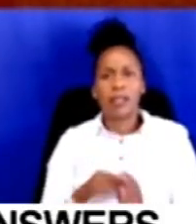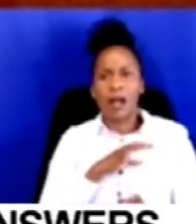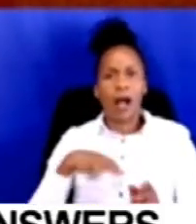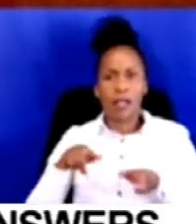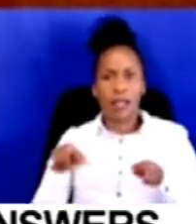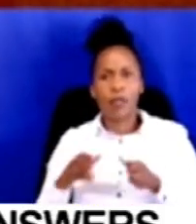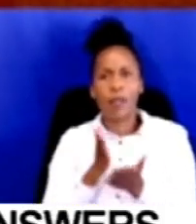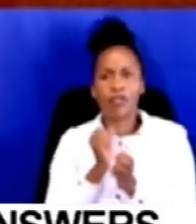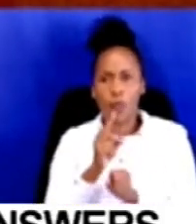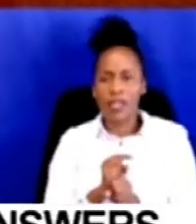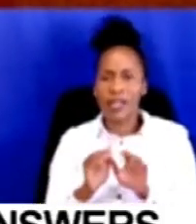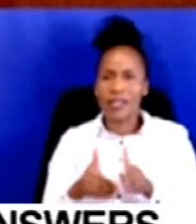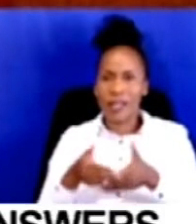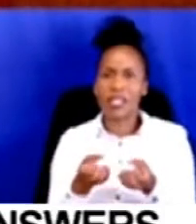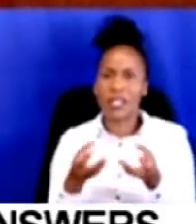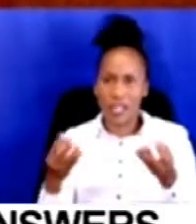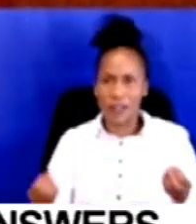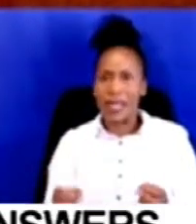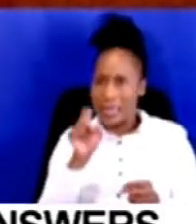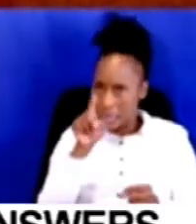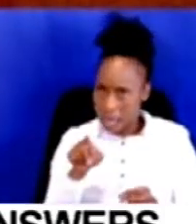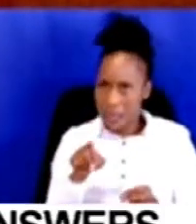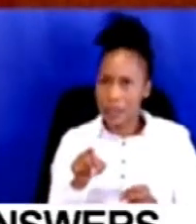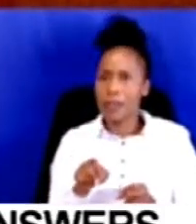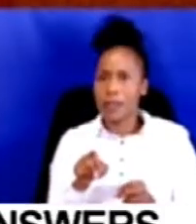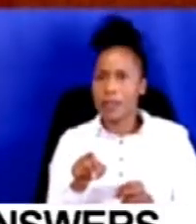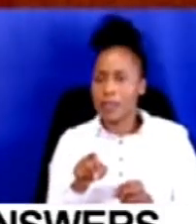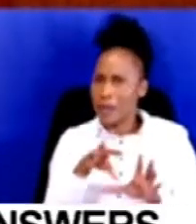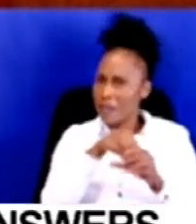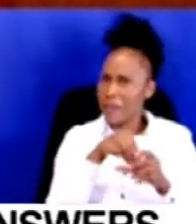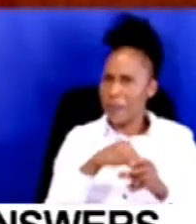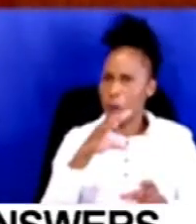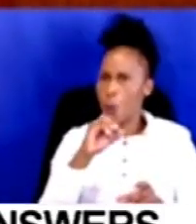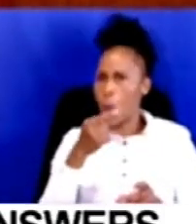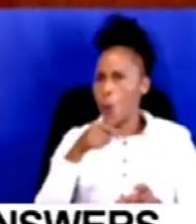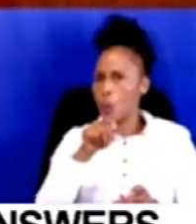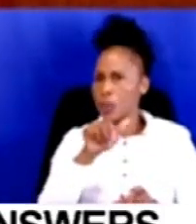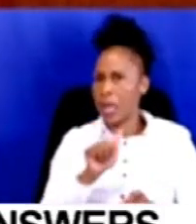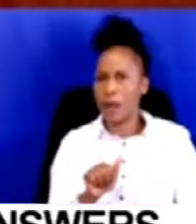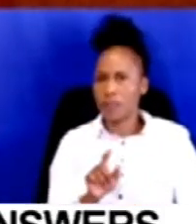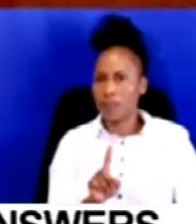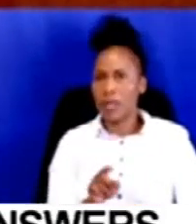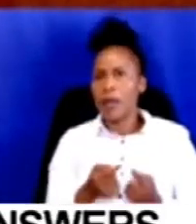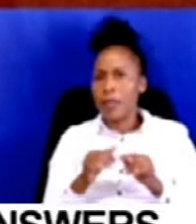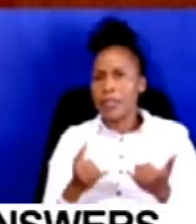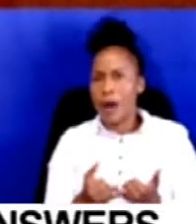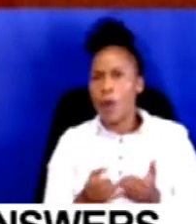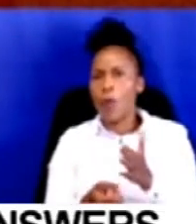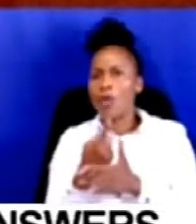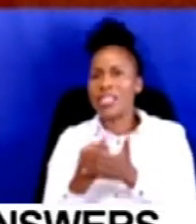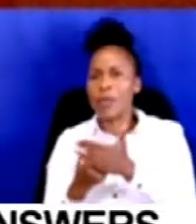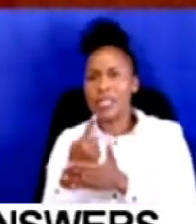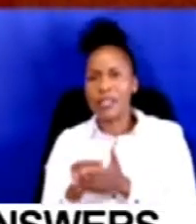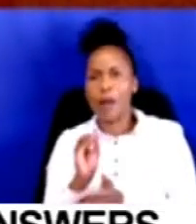government, lies at the feet of the COGTA department. What consequences will there be? We all talk about